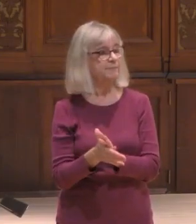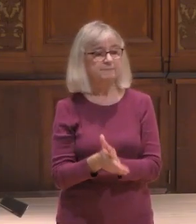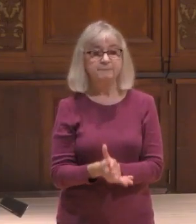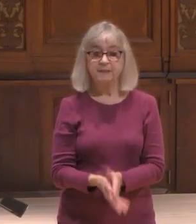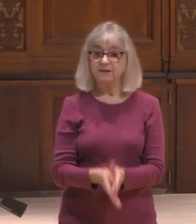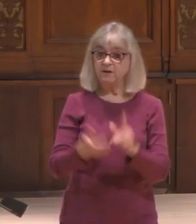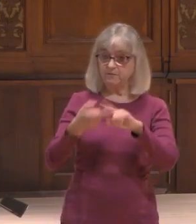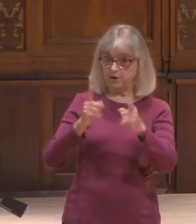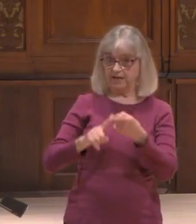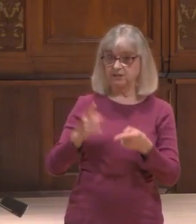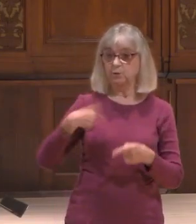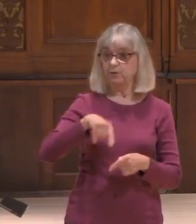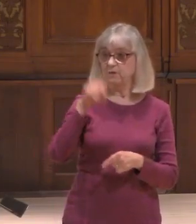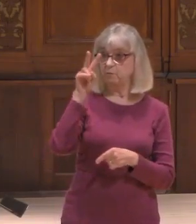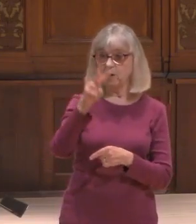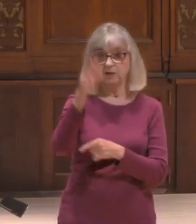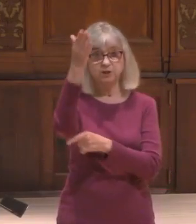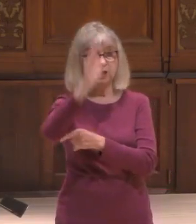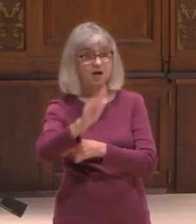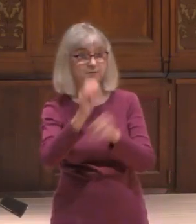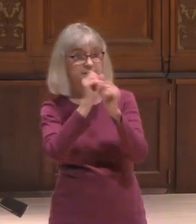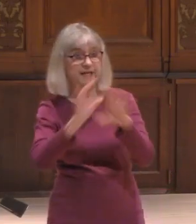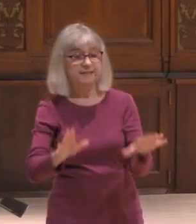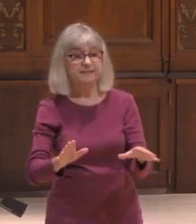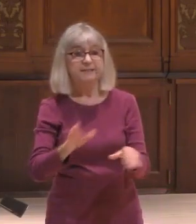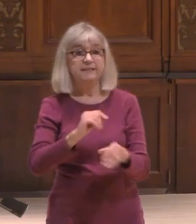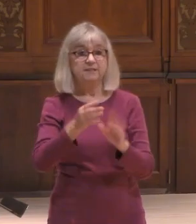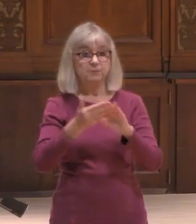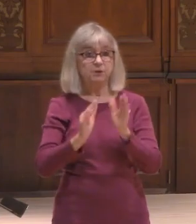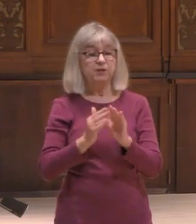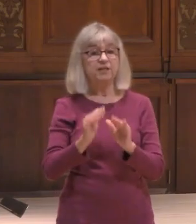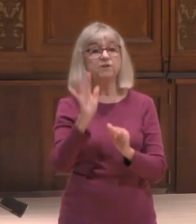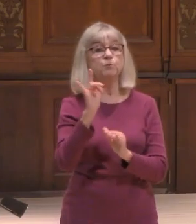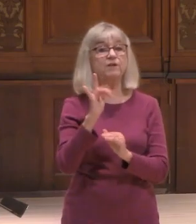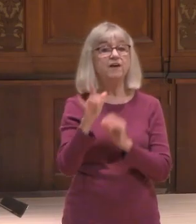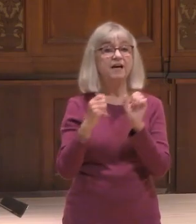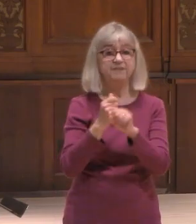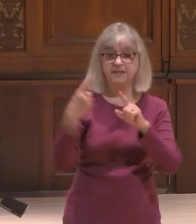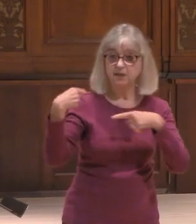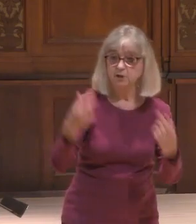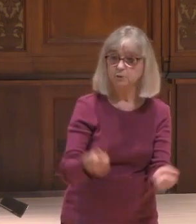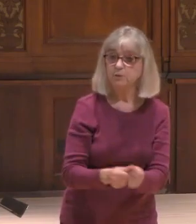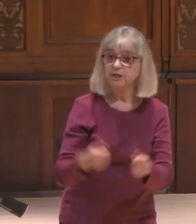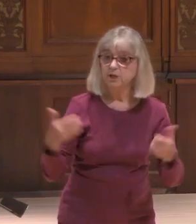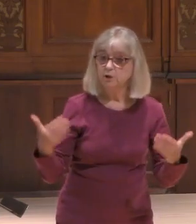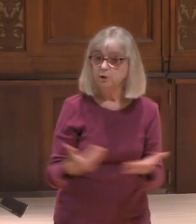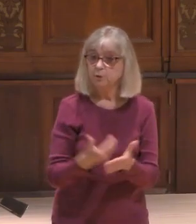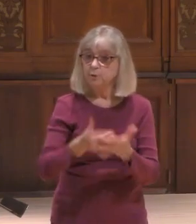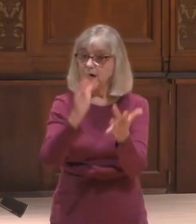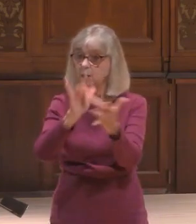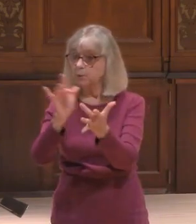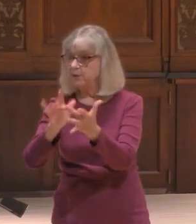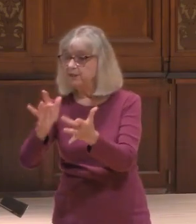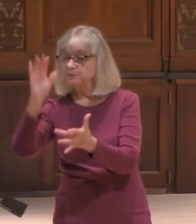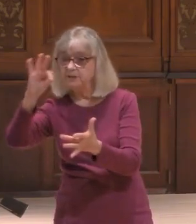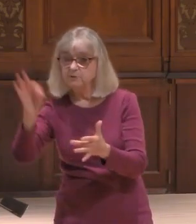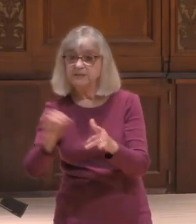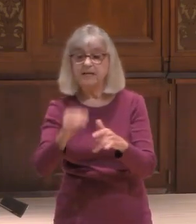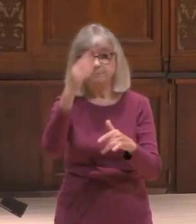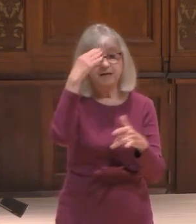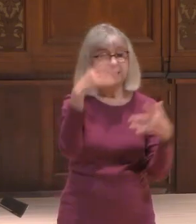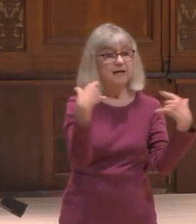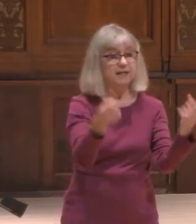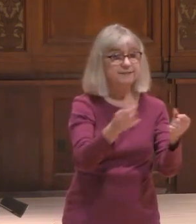Friends, we have watched God bless this community for over 25 years with new outreach ministries like the Mental Health Center, Grace of